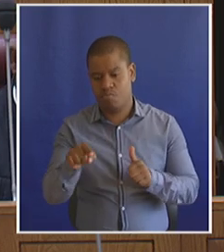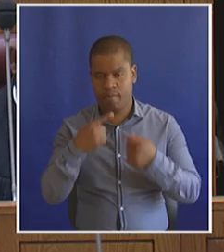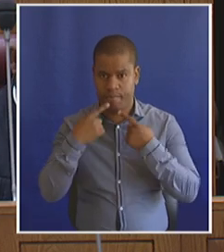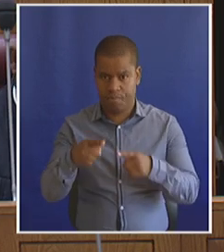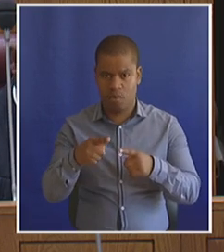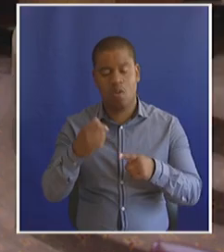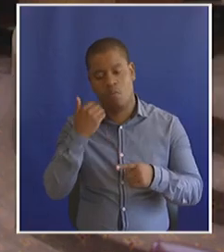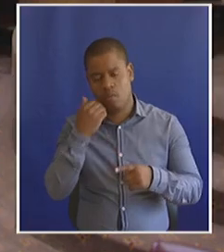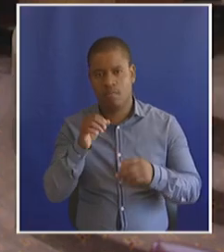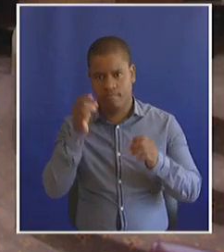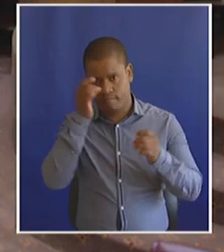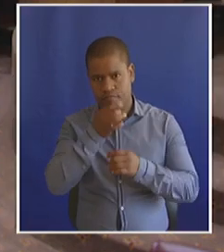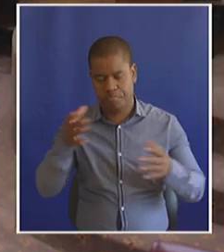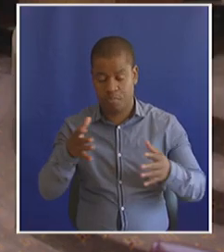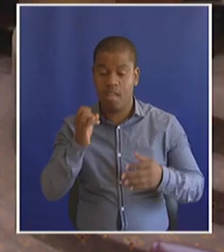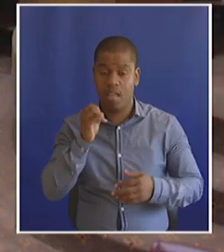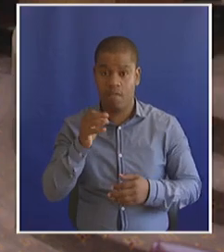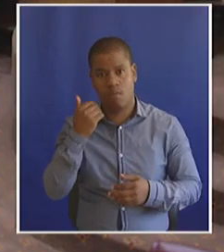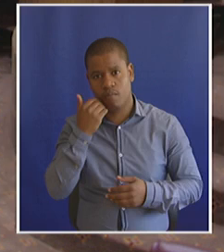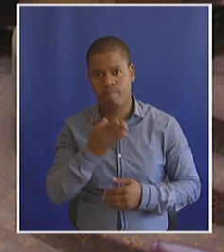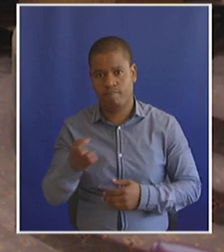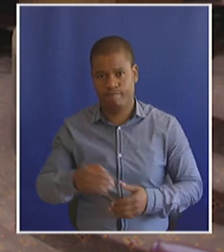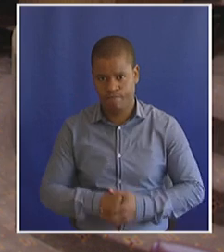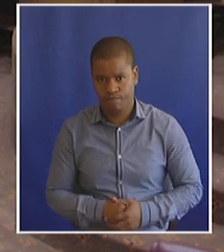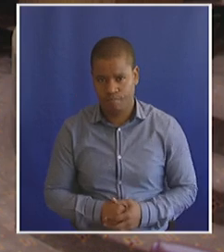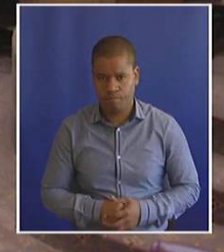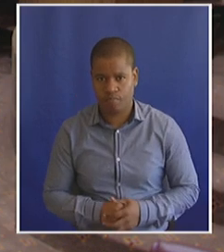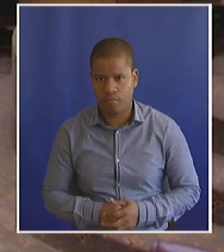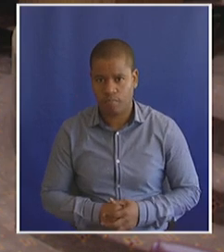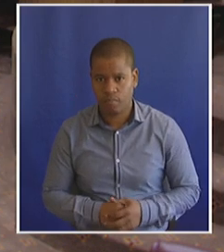of vote if they so wish.